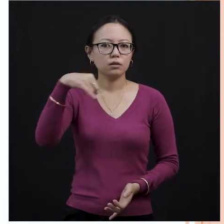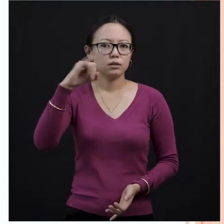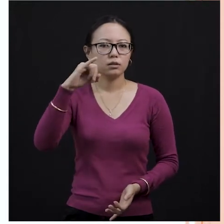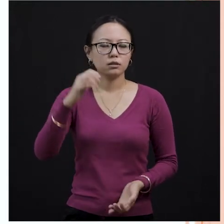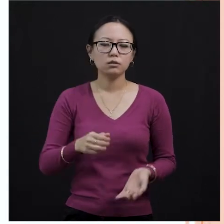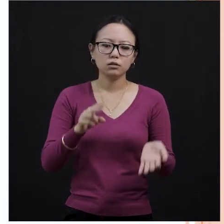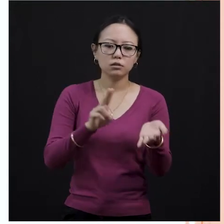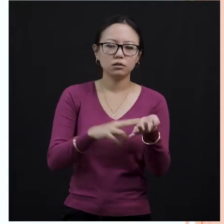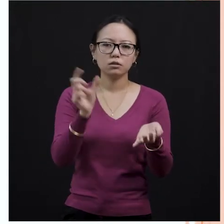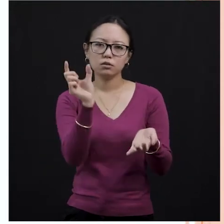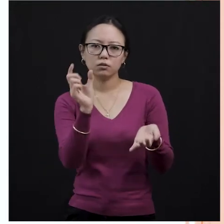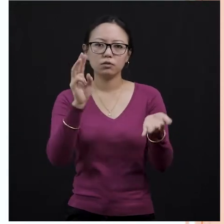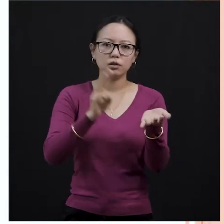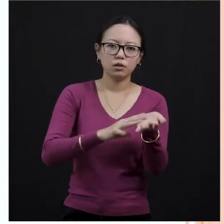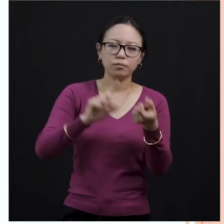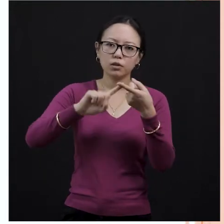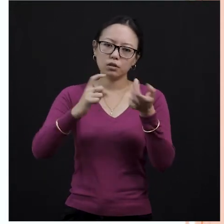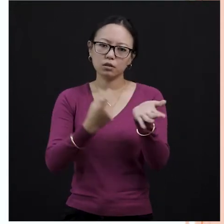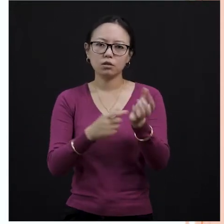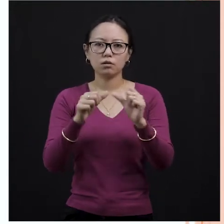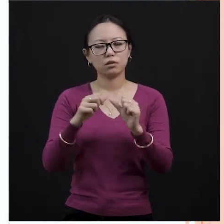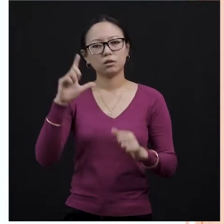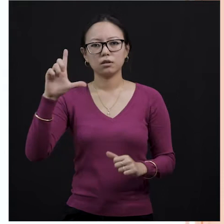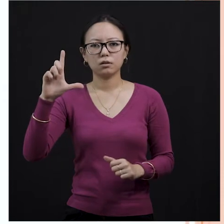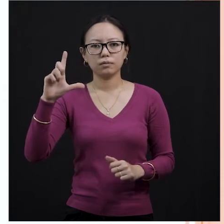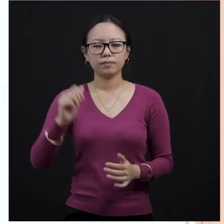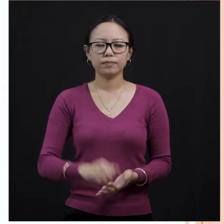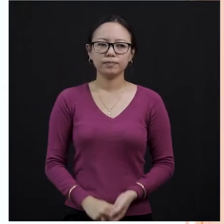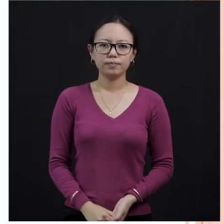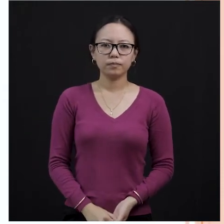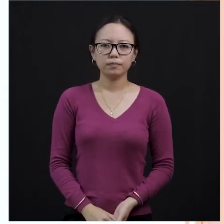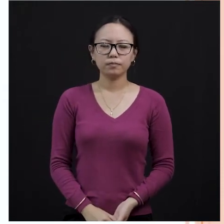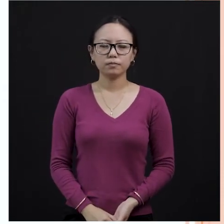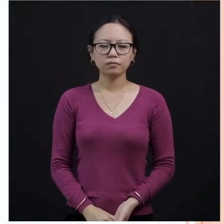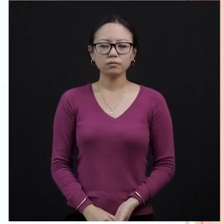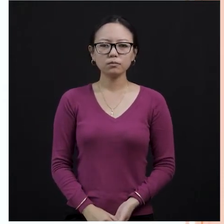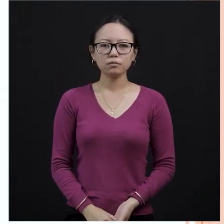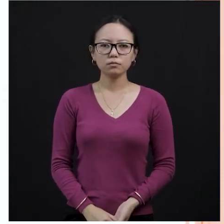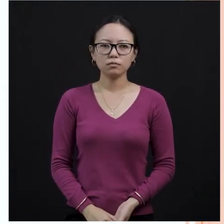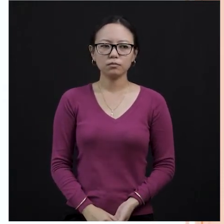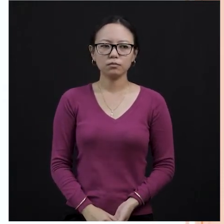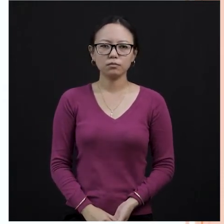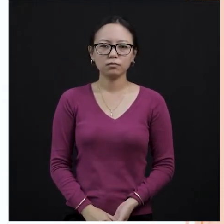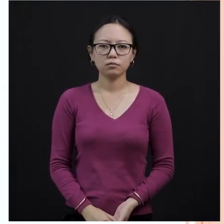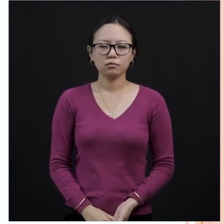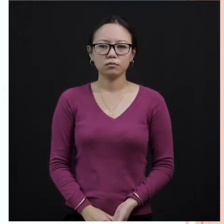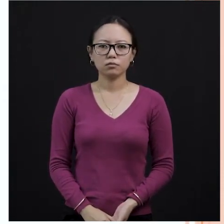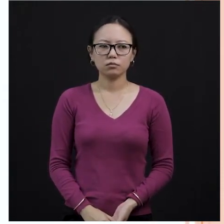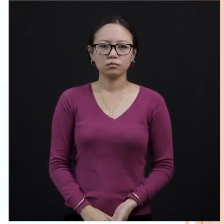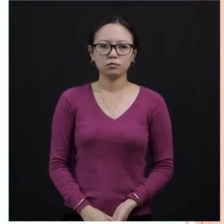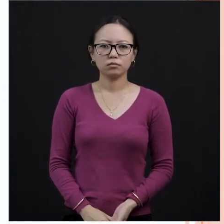the numeral and SIX is the number name. All right, children? So let's try to look